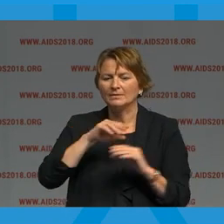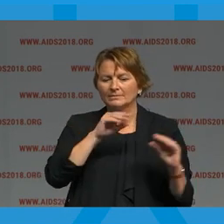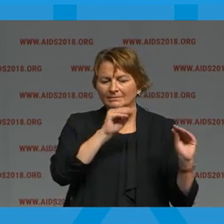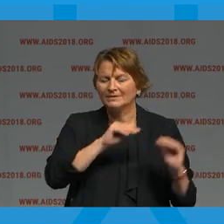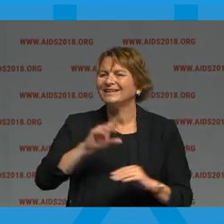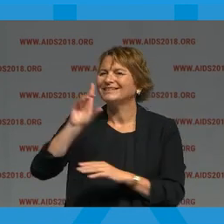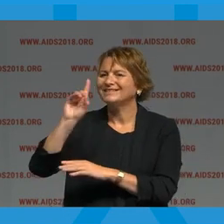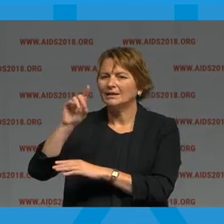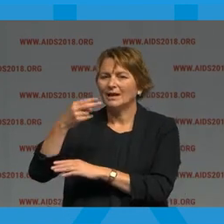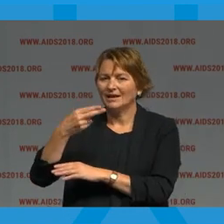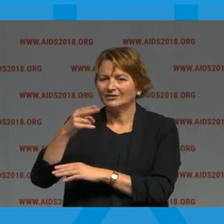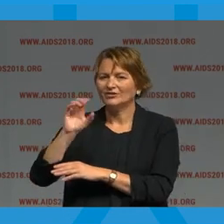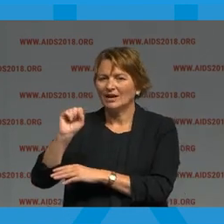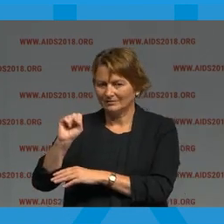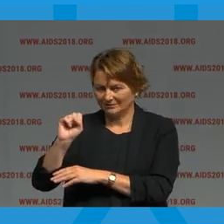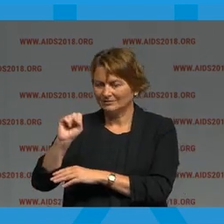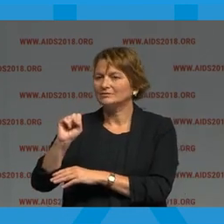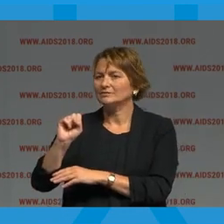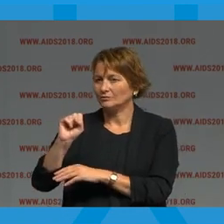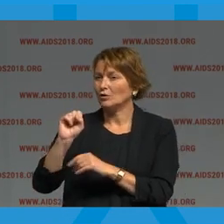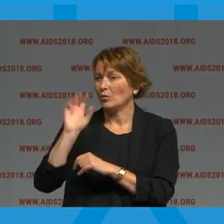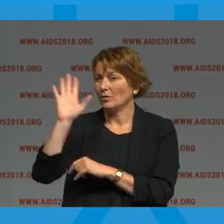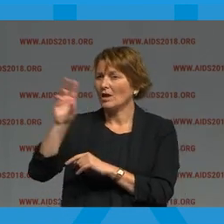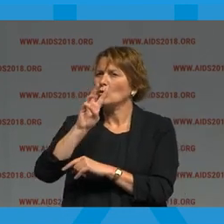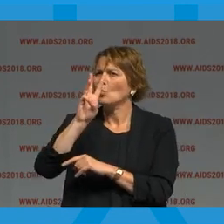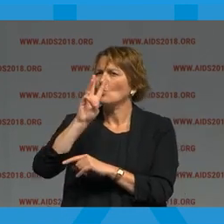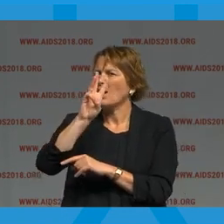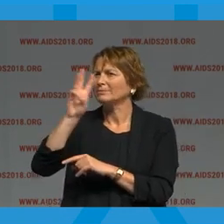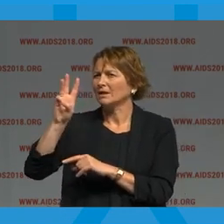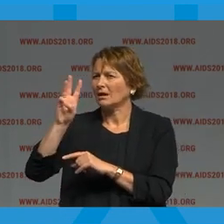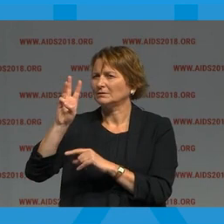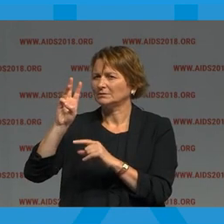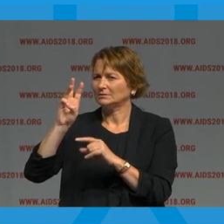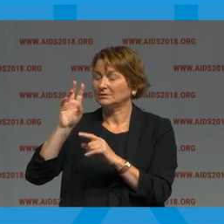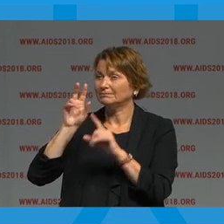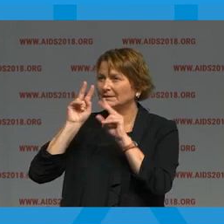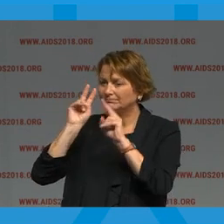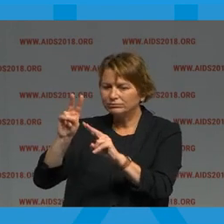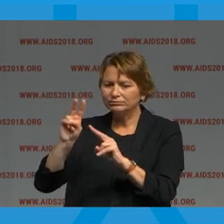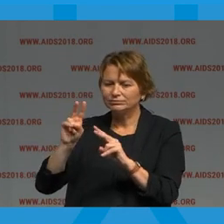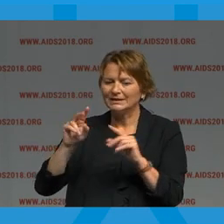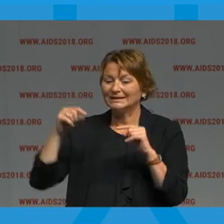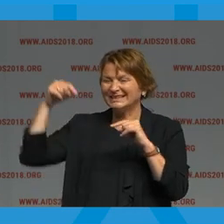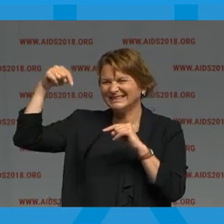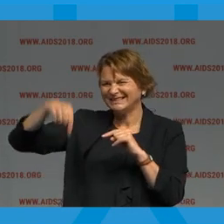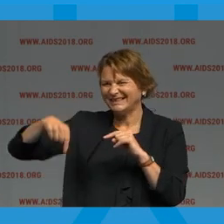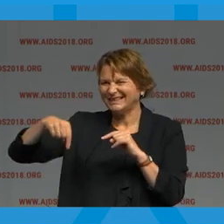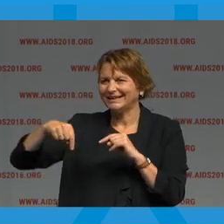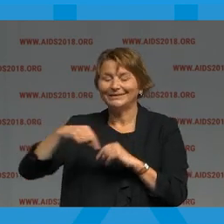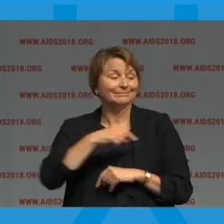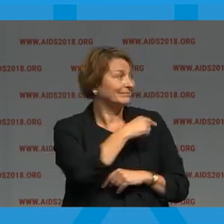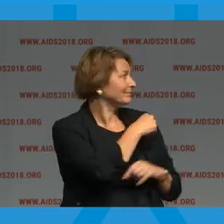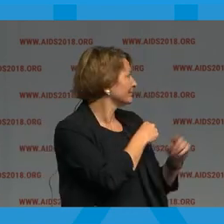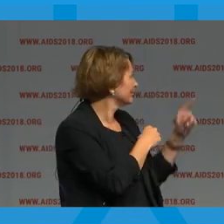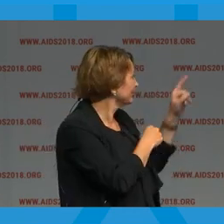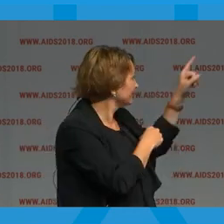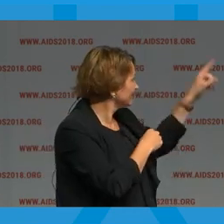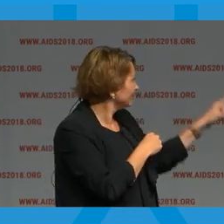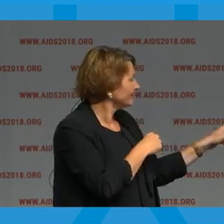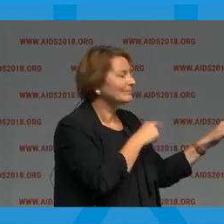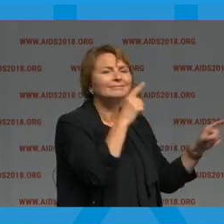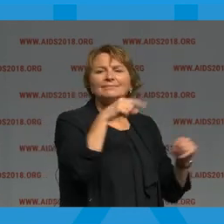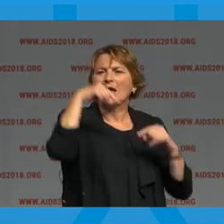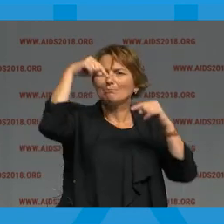DHHS website, and the arrows is pointing your attention to the date. It was